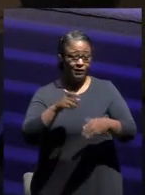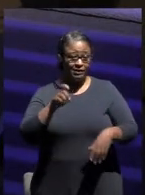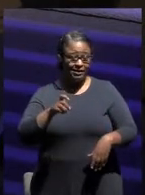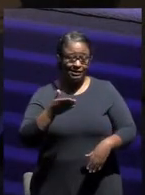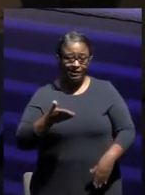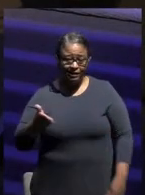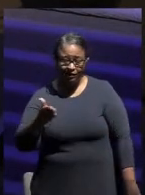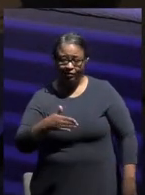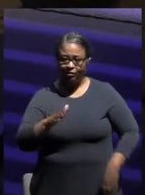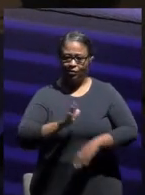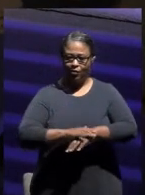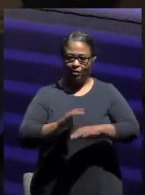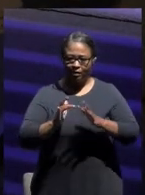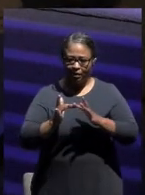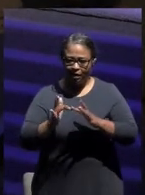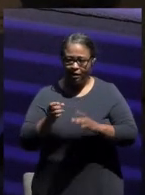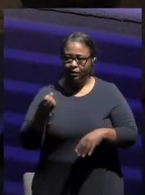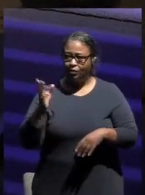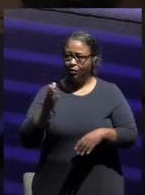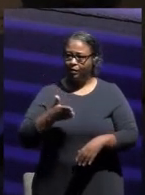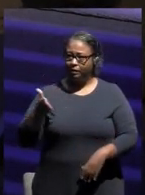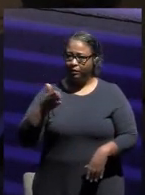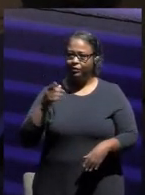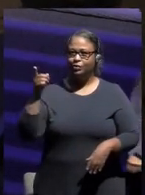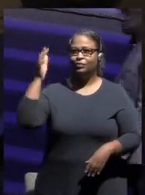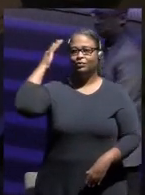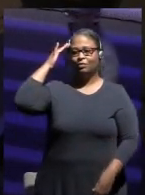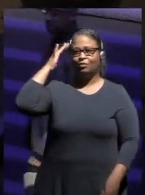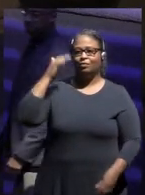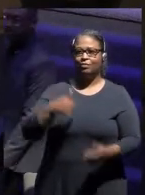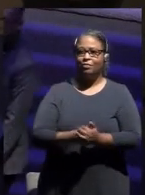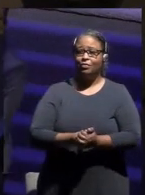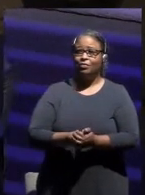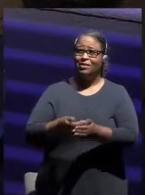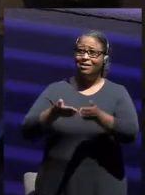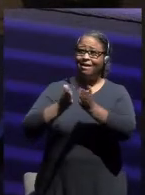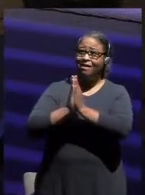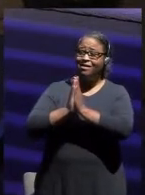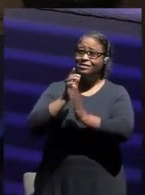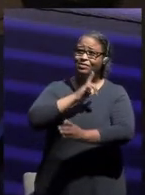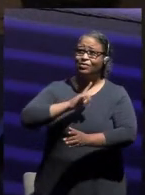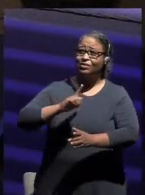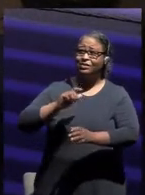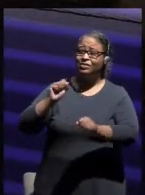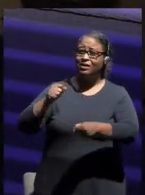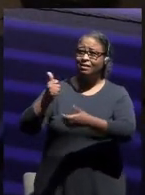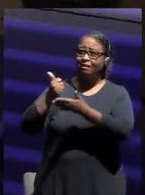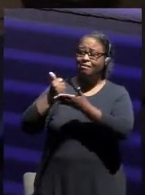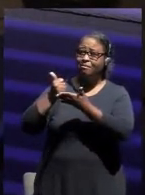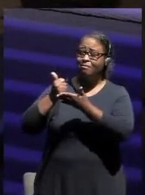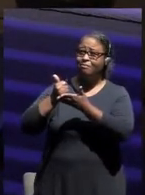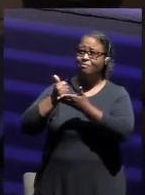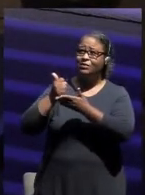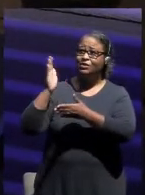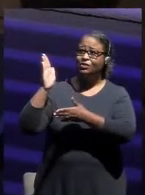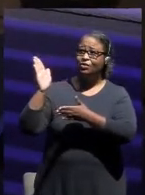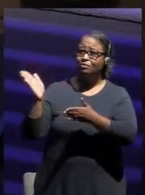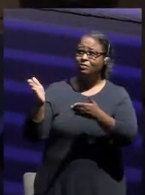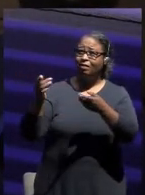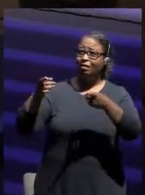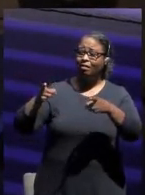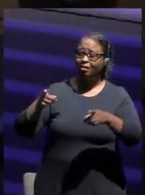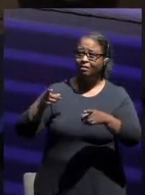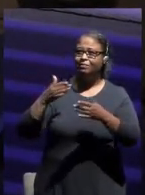online, Lord, and those that we have read aloud. We ask, Lord God, that you would help, that you would make a way.